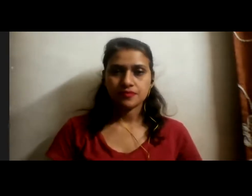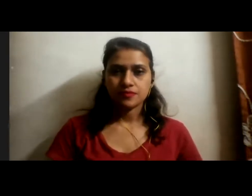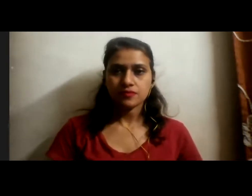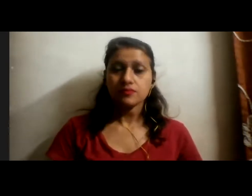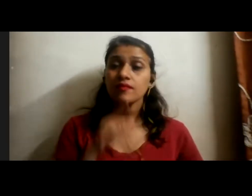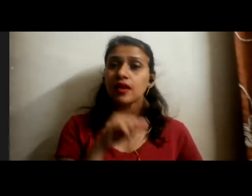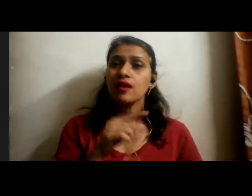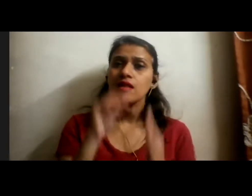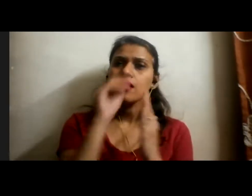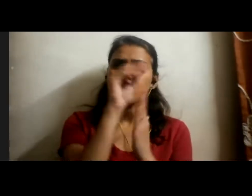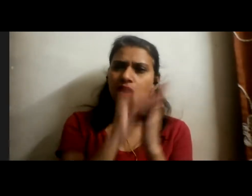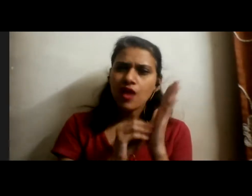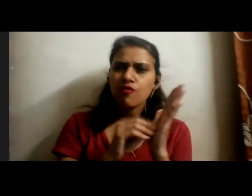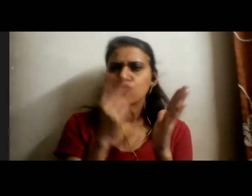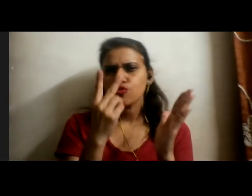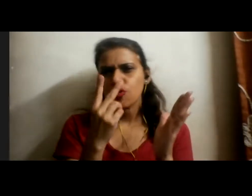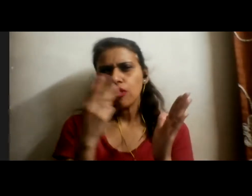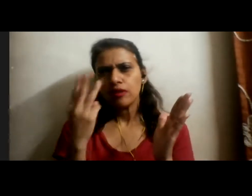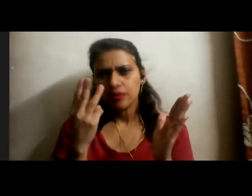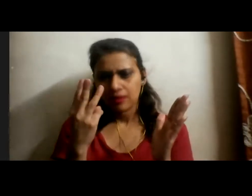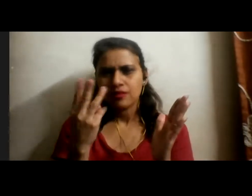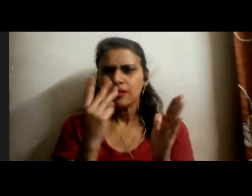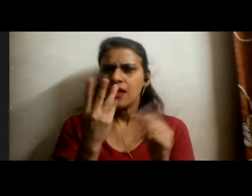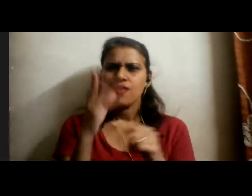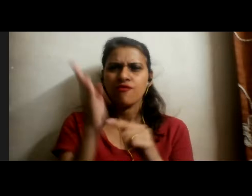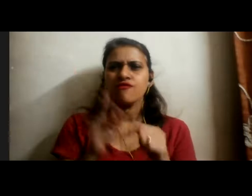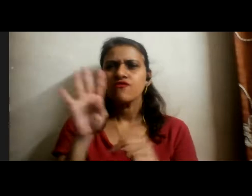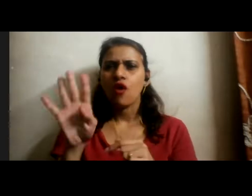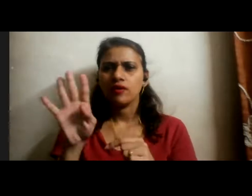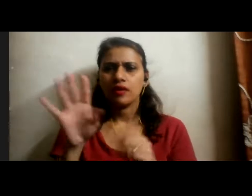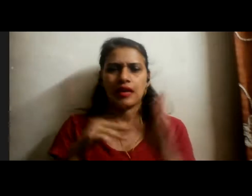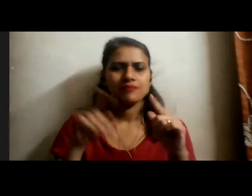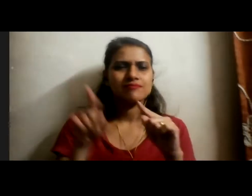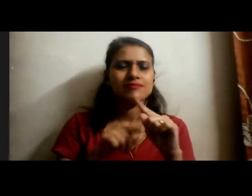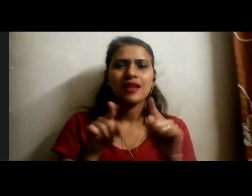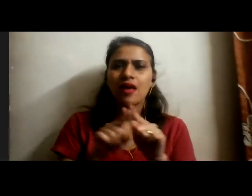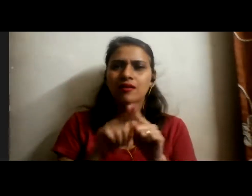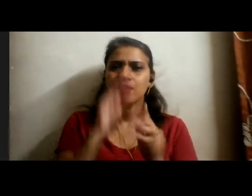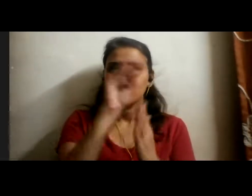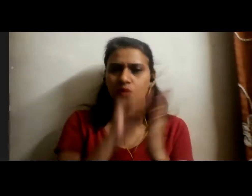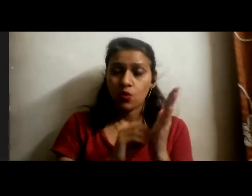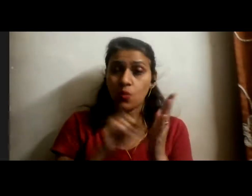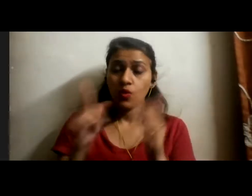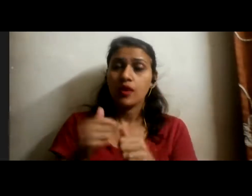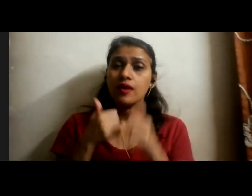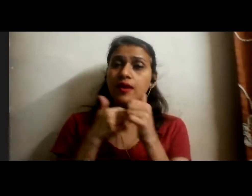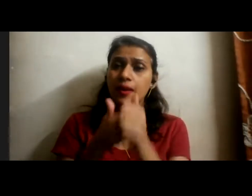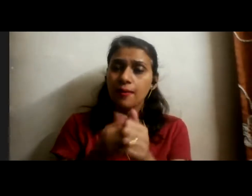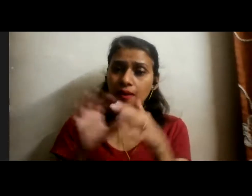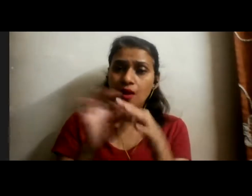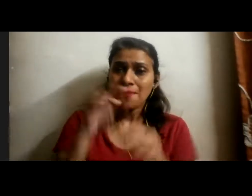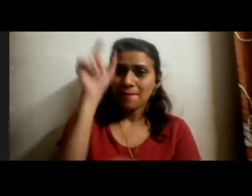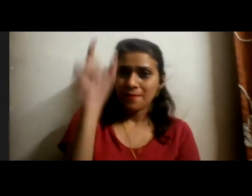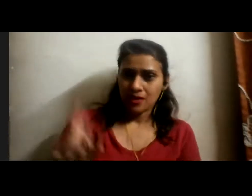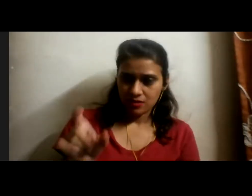covers 3/4 of your case commentary, if I may say. So here, if you are, it depends on you as a person.